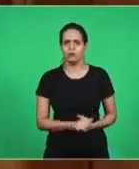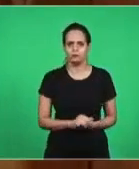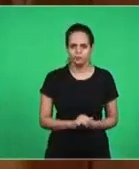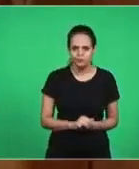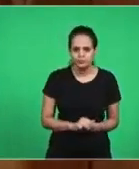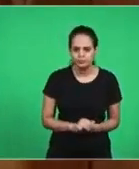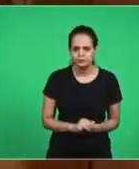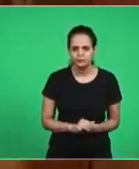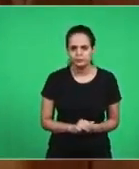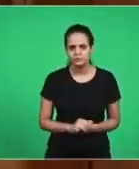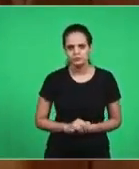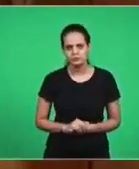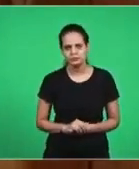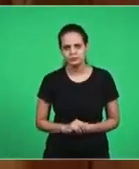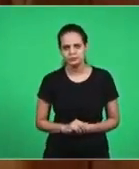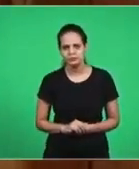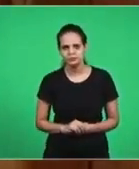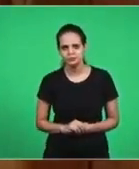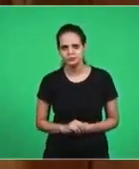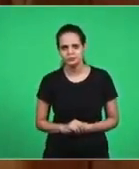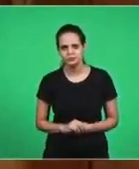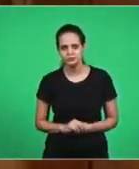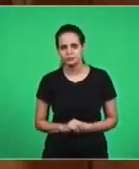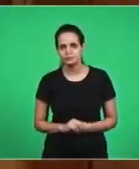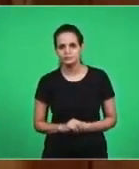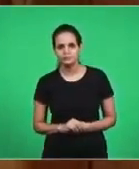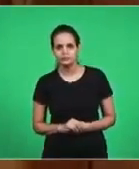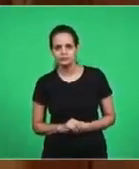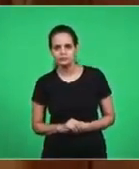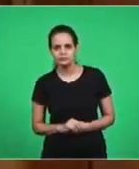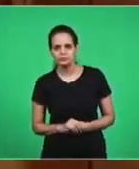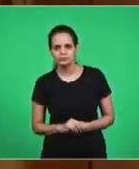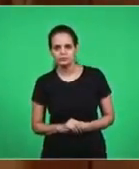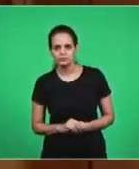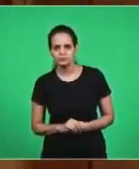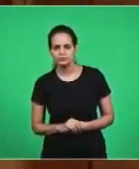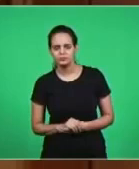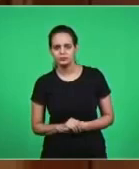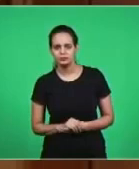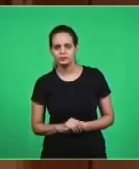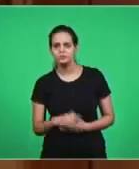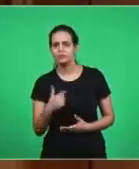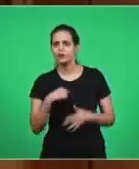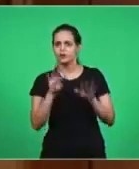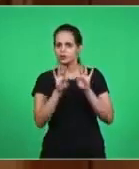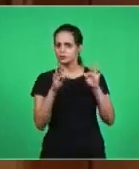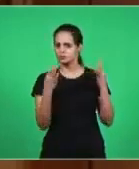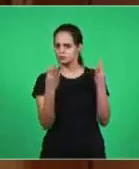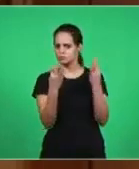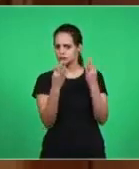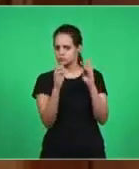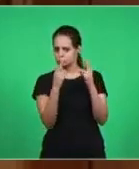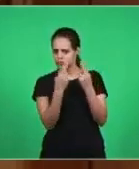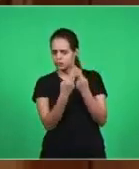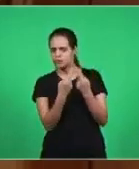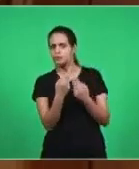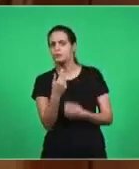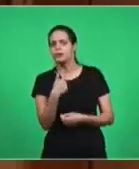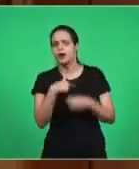And opportunity. Well, he's